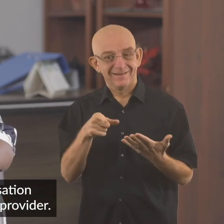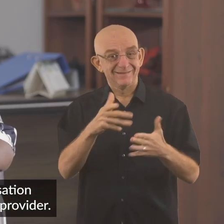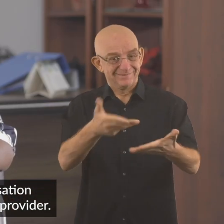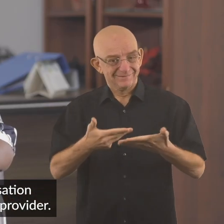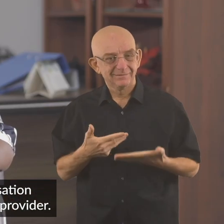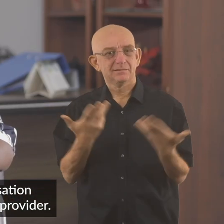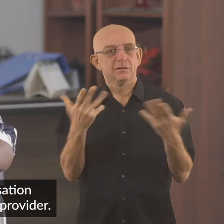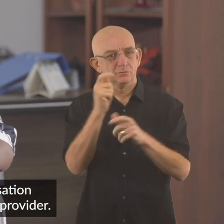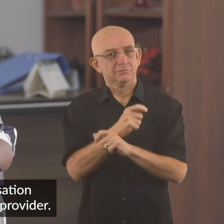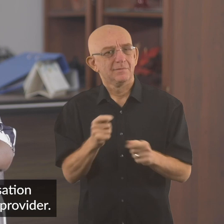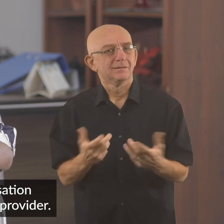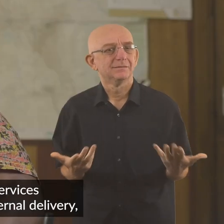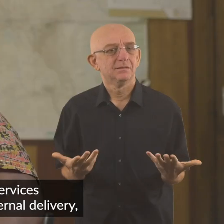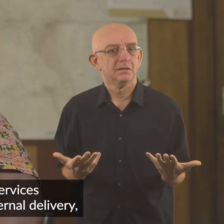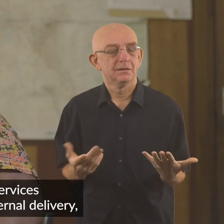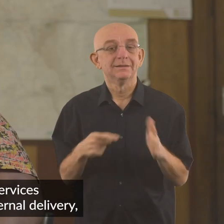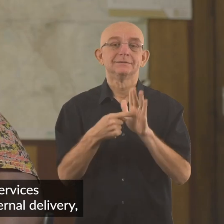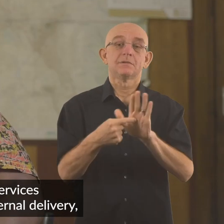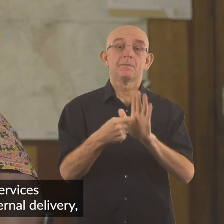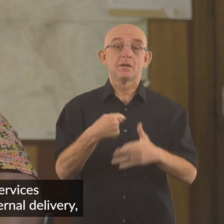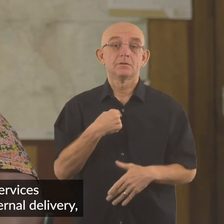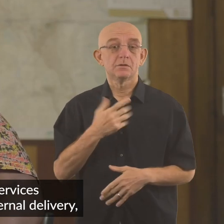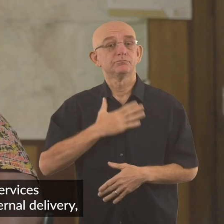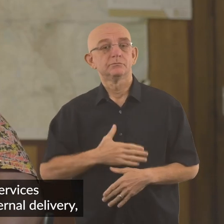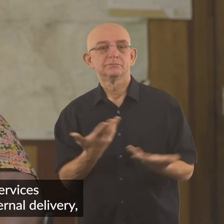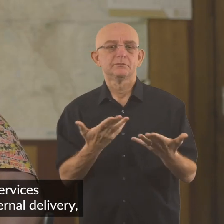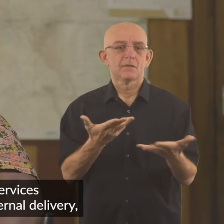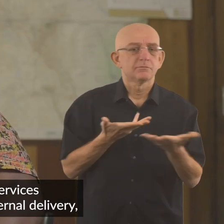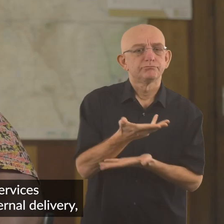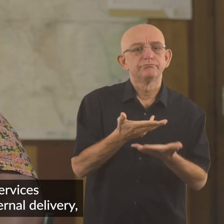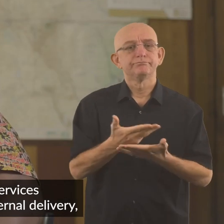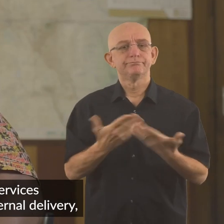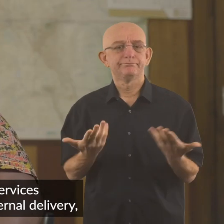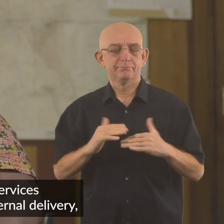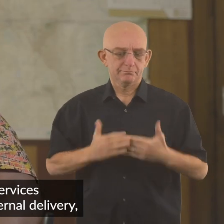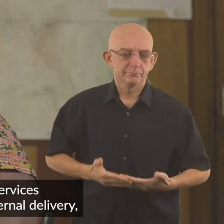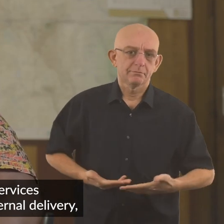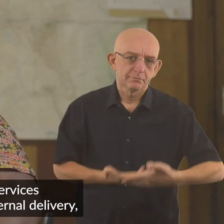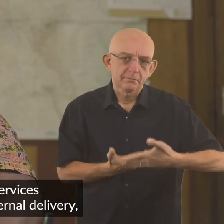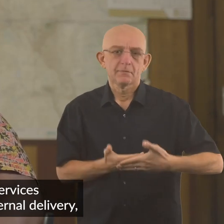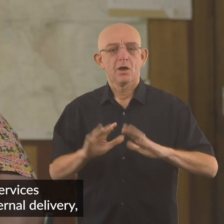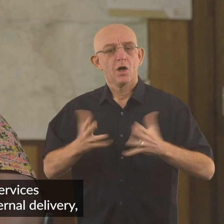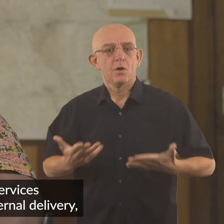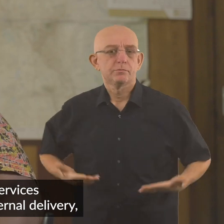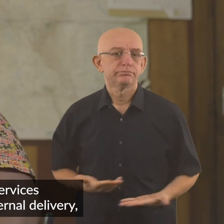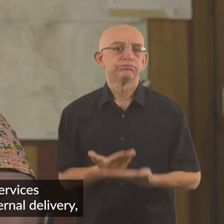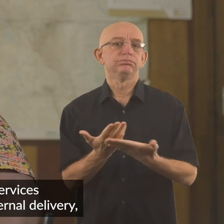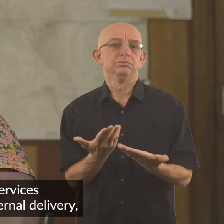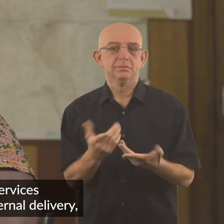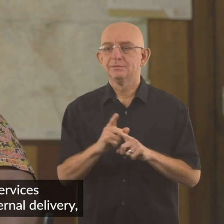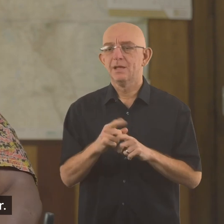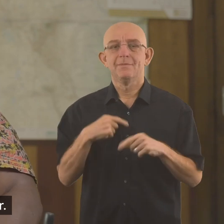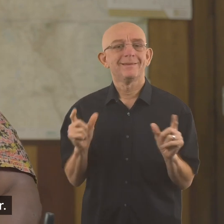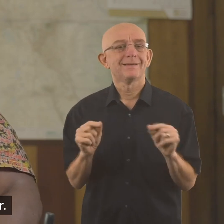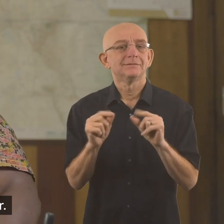the health service provider. For instance, I want services on maternal health and maternal